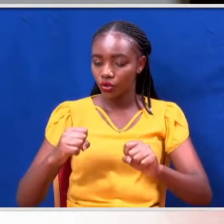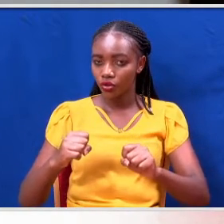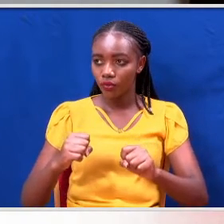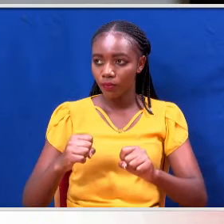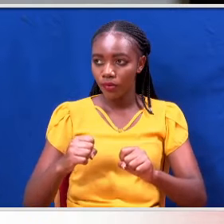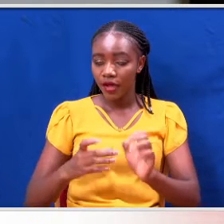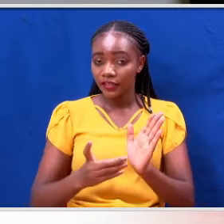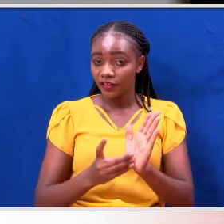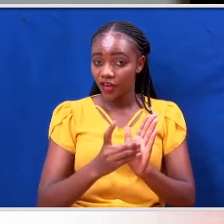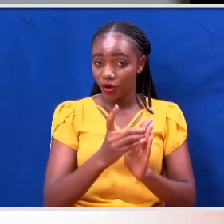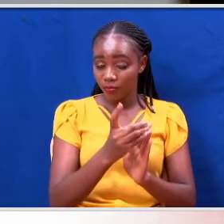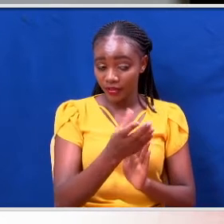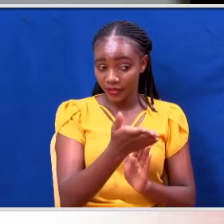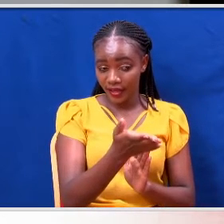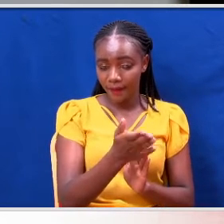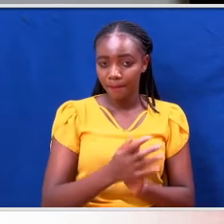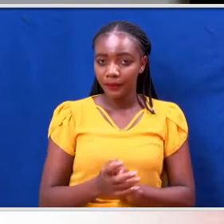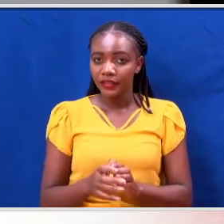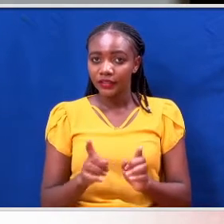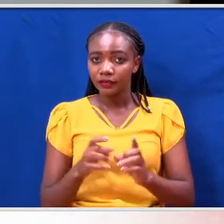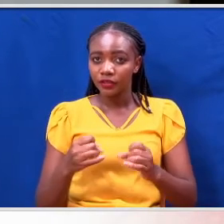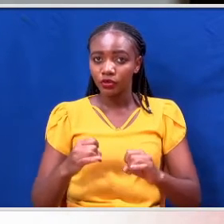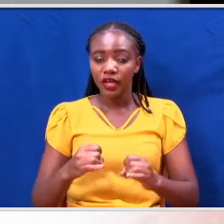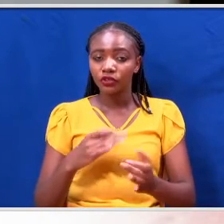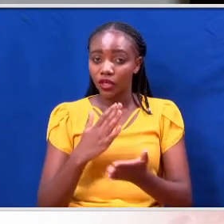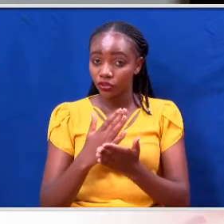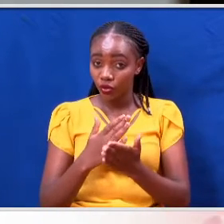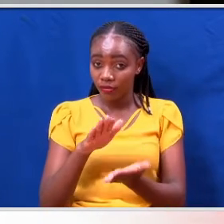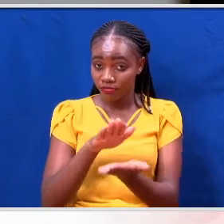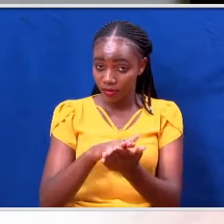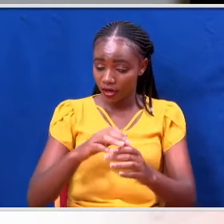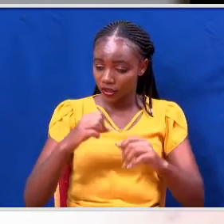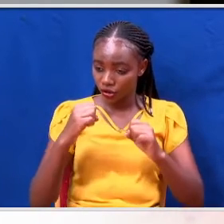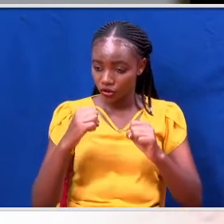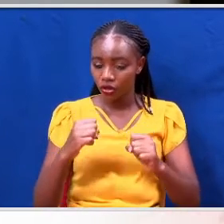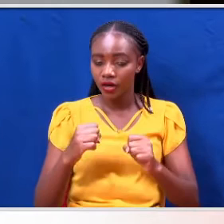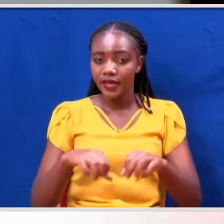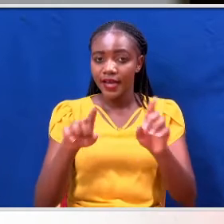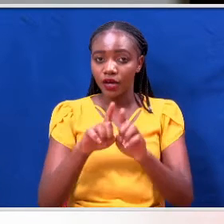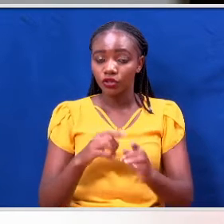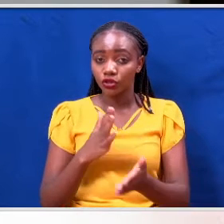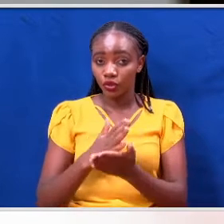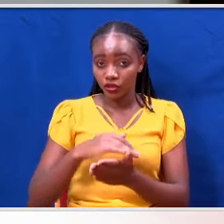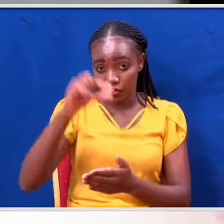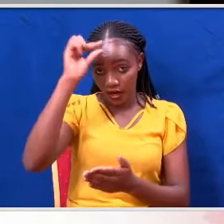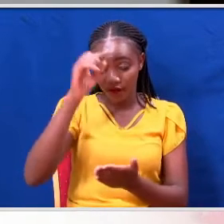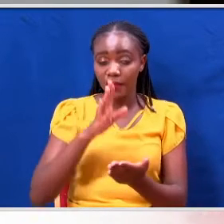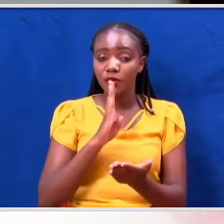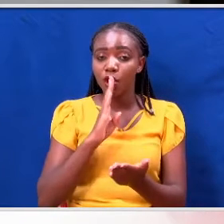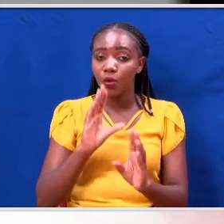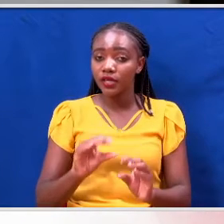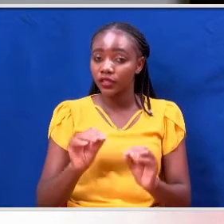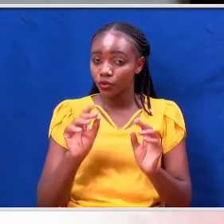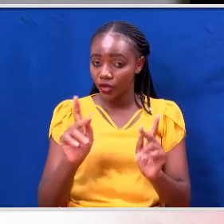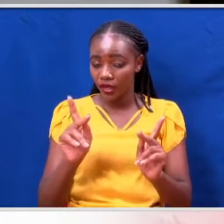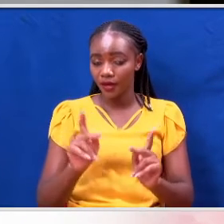of development there in terms of lengthening of the maturity of the government borrowing, average time